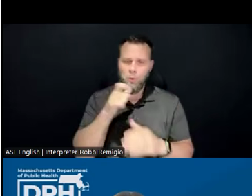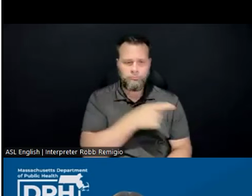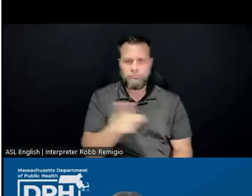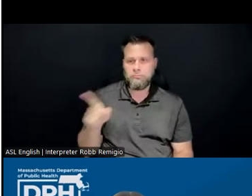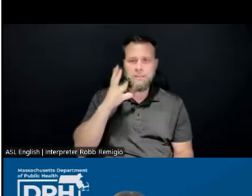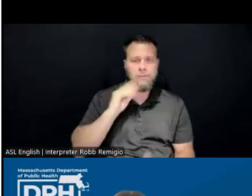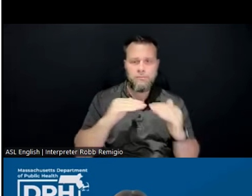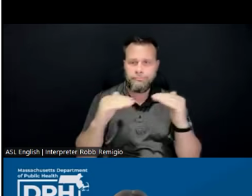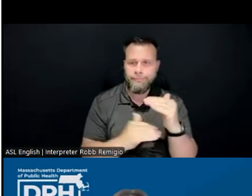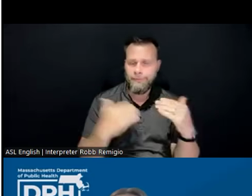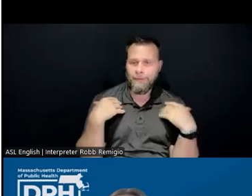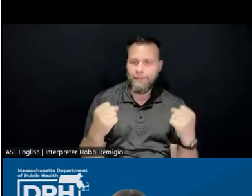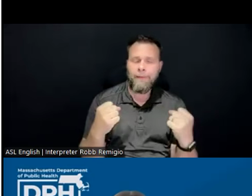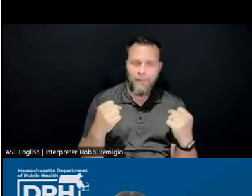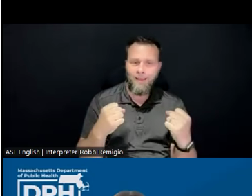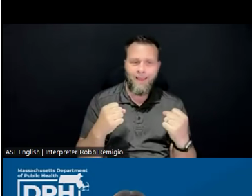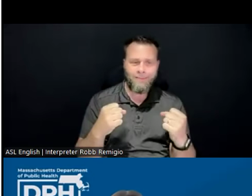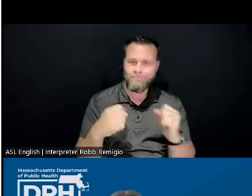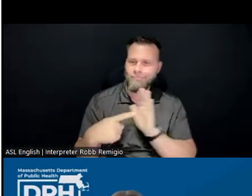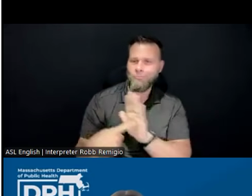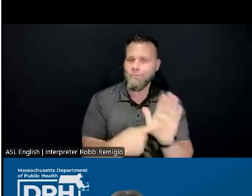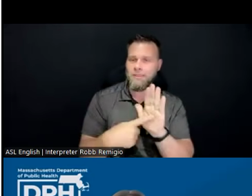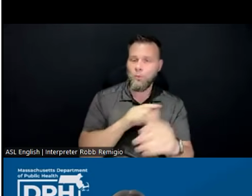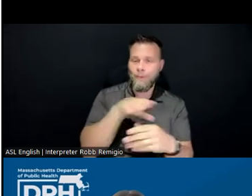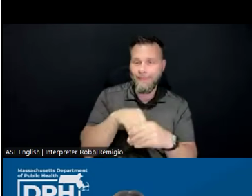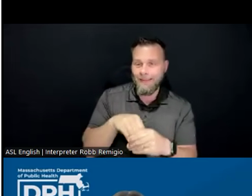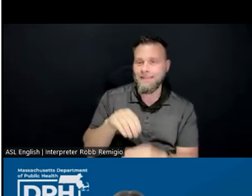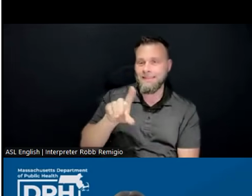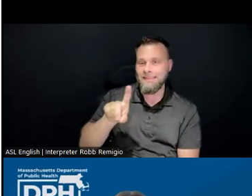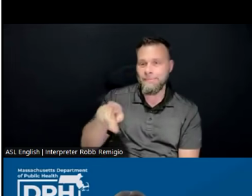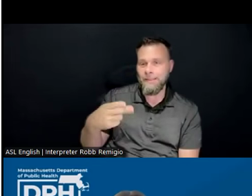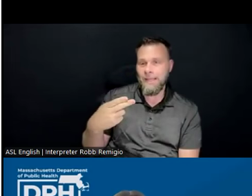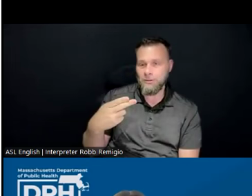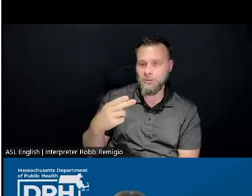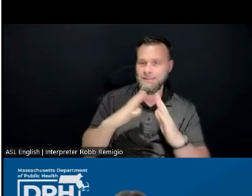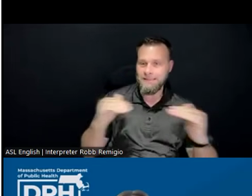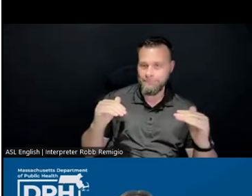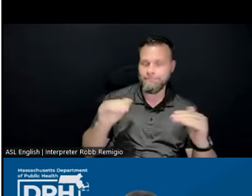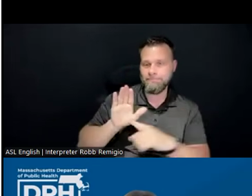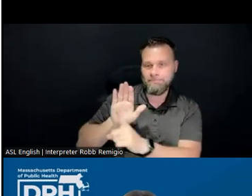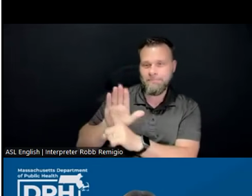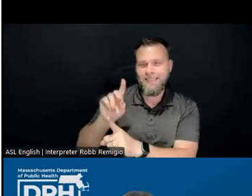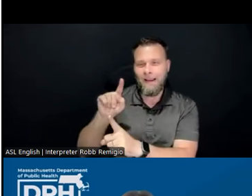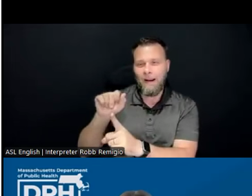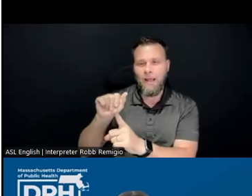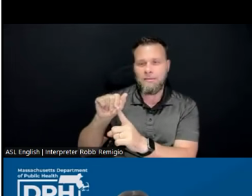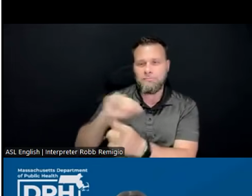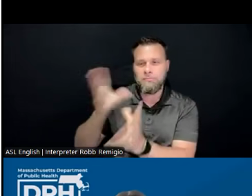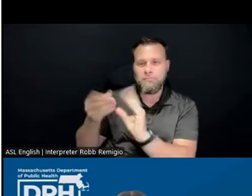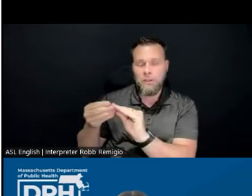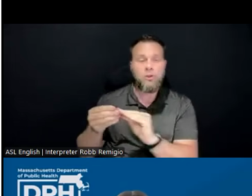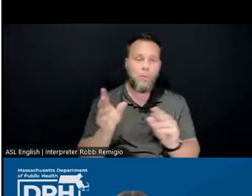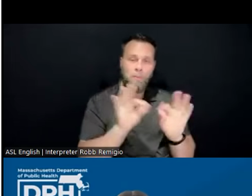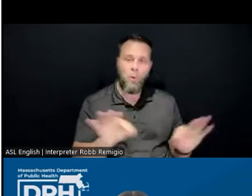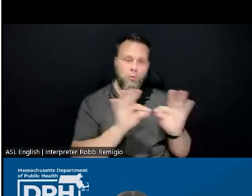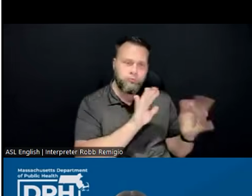are underrepresented in DPH's data systems, that it's super important to us that we reach out to, collaborate with